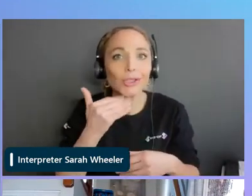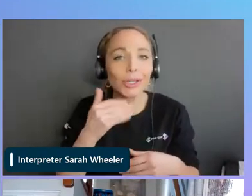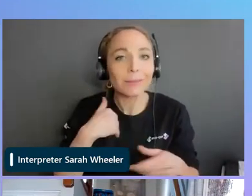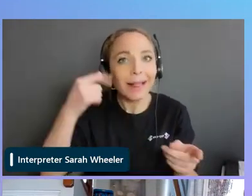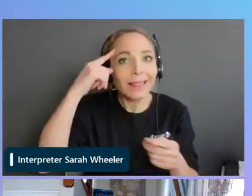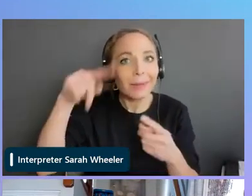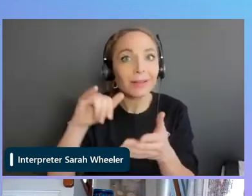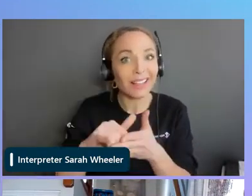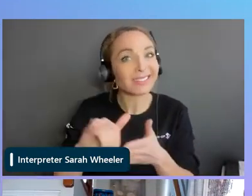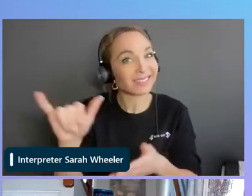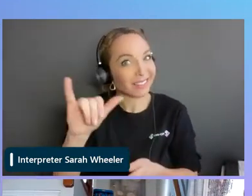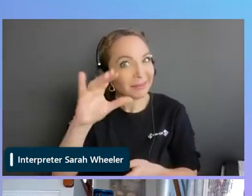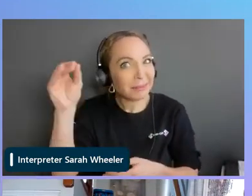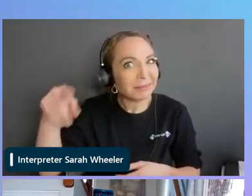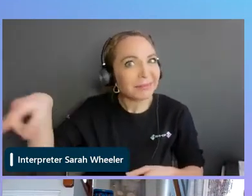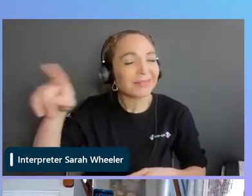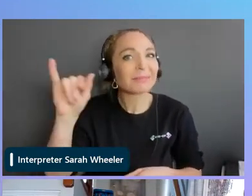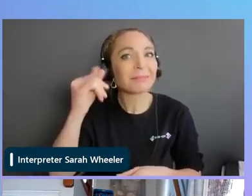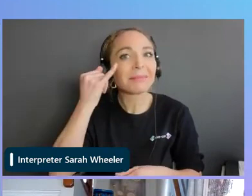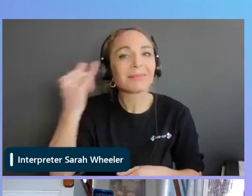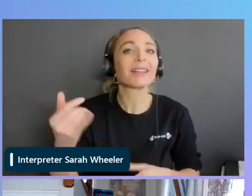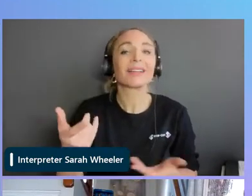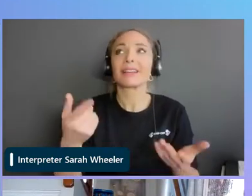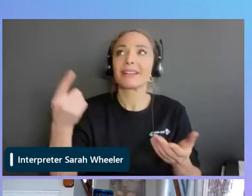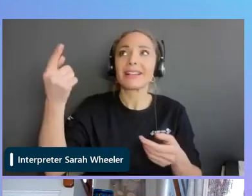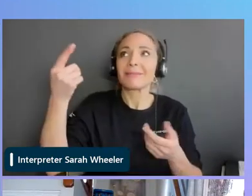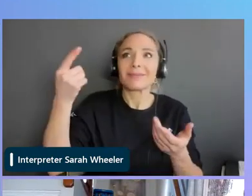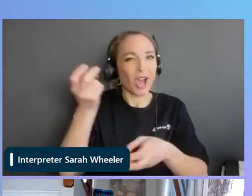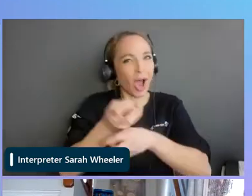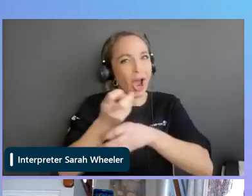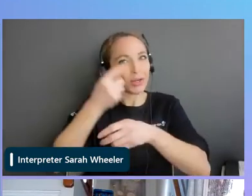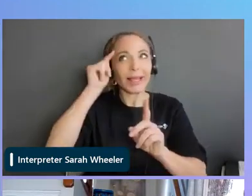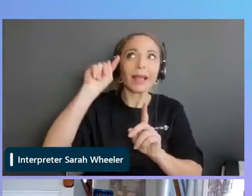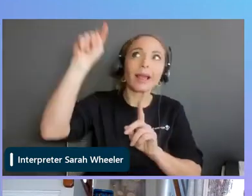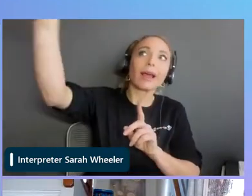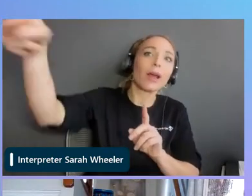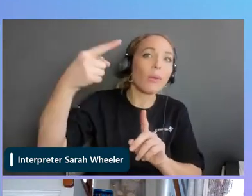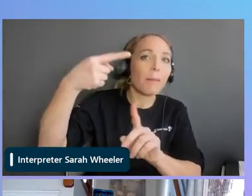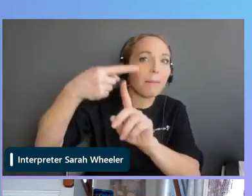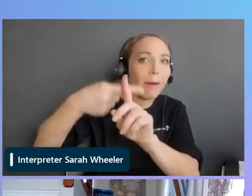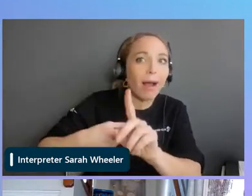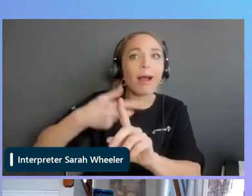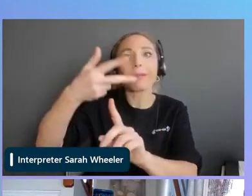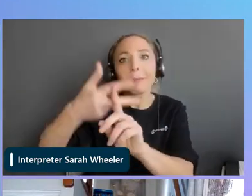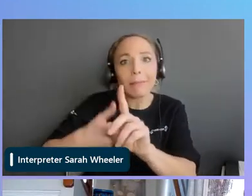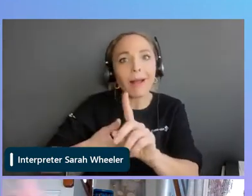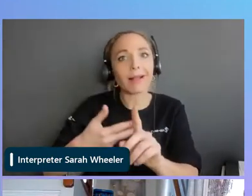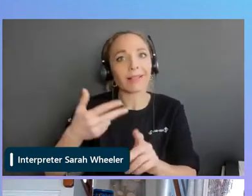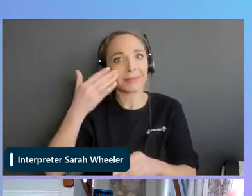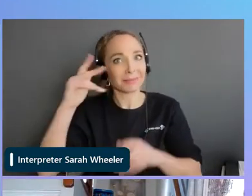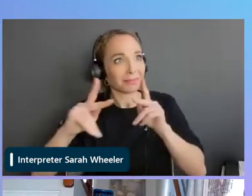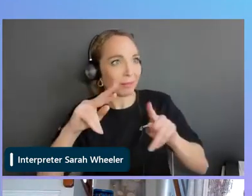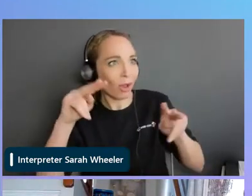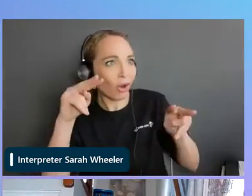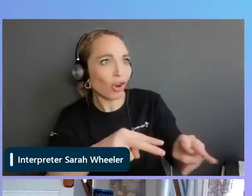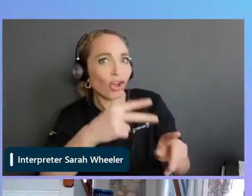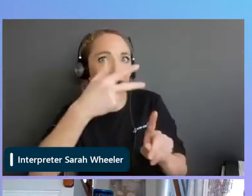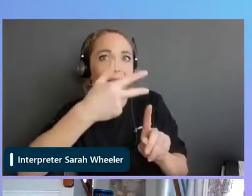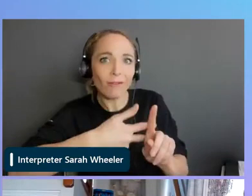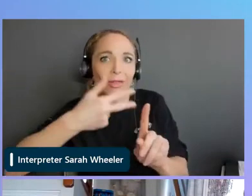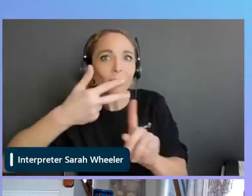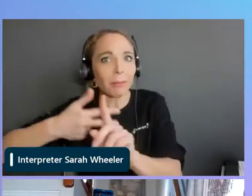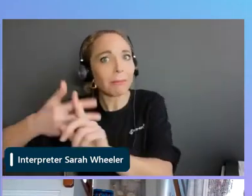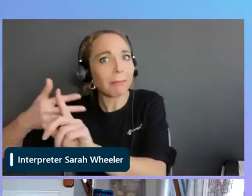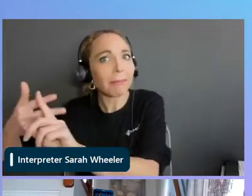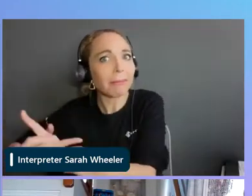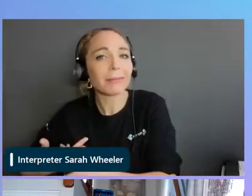a month or 3 months, especially when you're being judged quarterly. So a great tool to use here is something called forecasting, where you say,